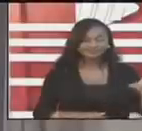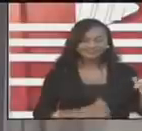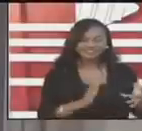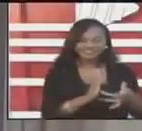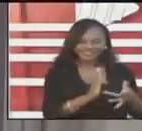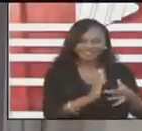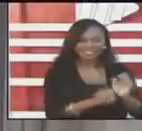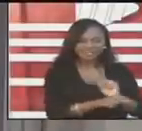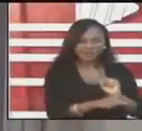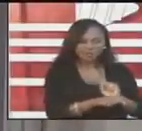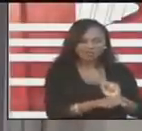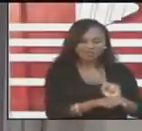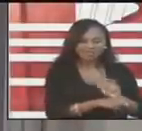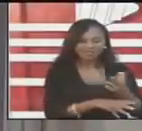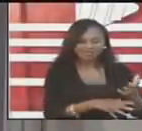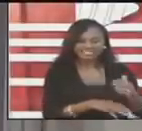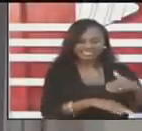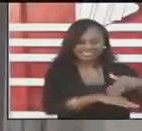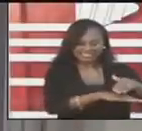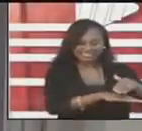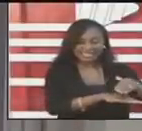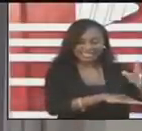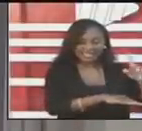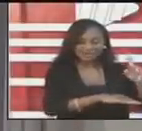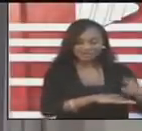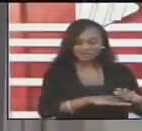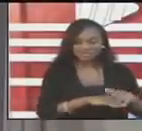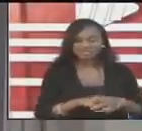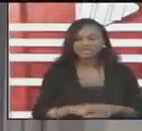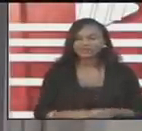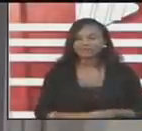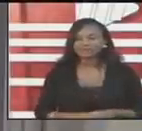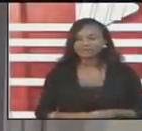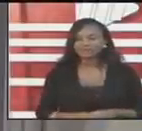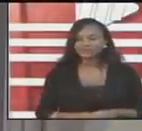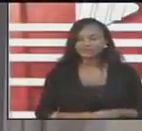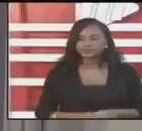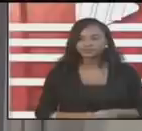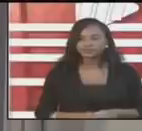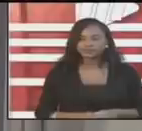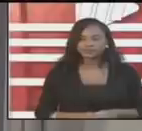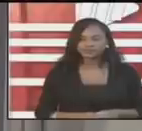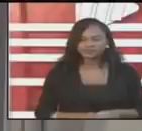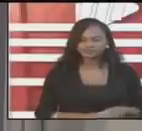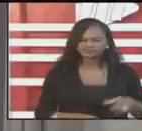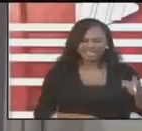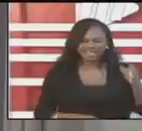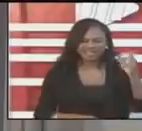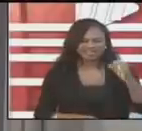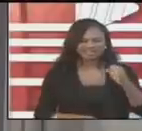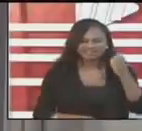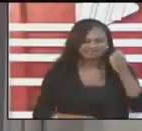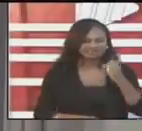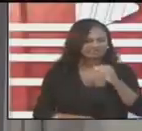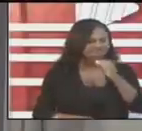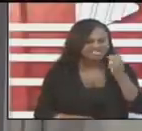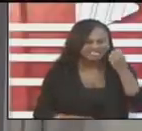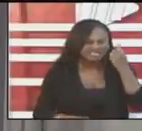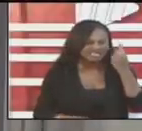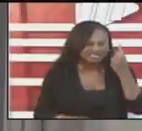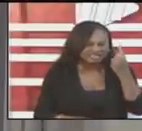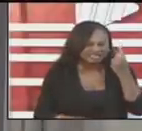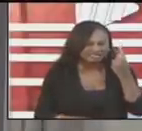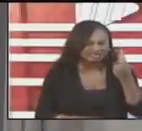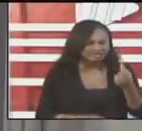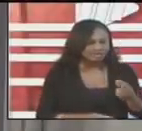is working. Okay, so Paula, I'll answer your question. I don't think that the lag in the awarding of the